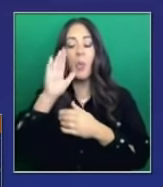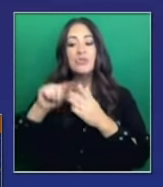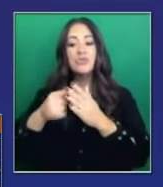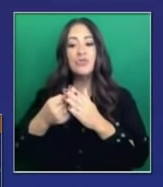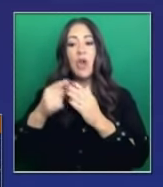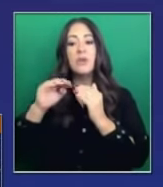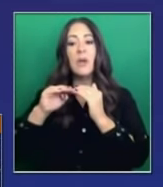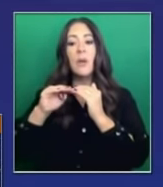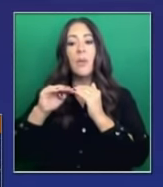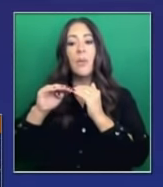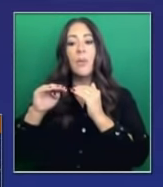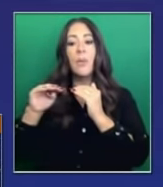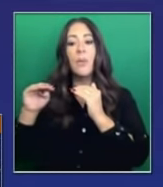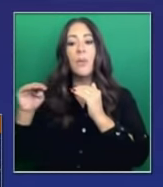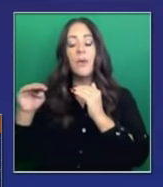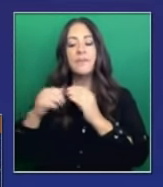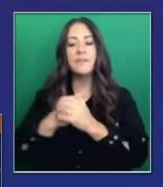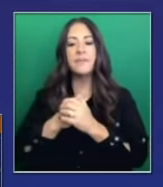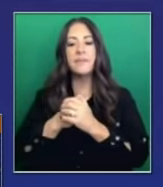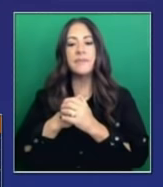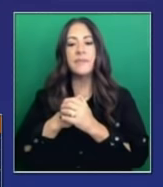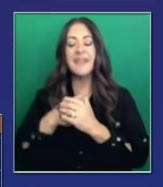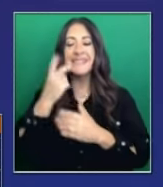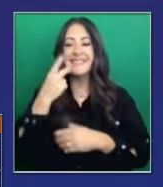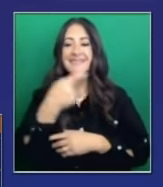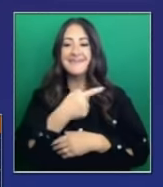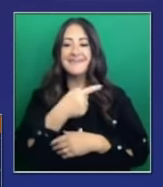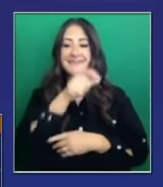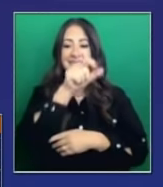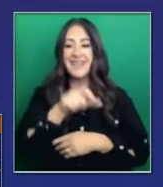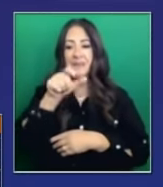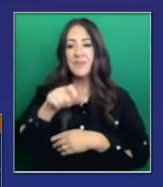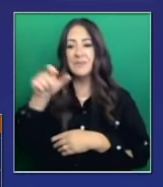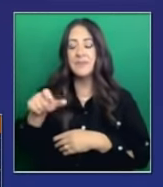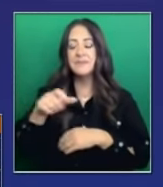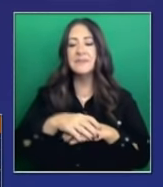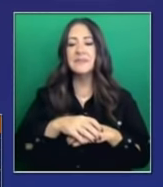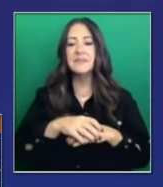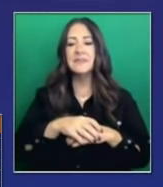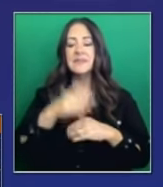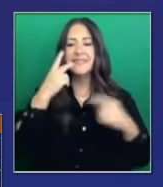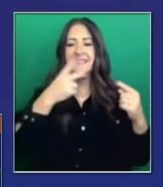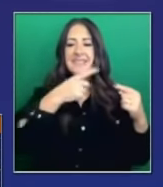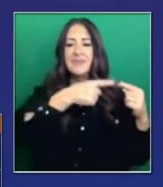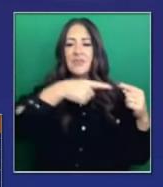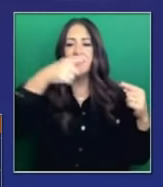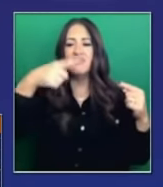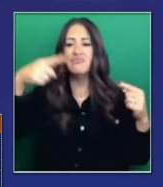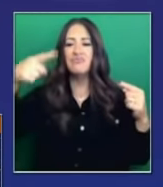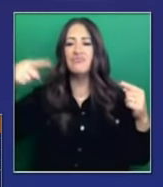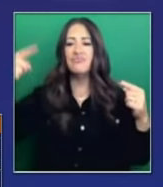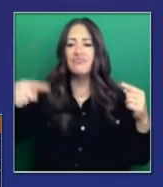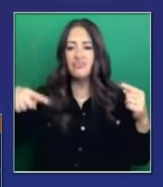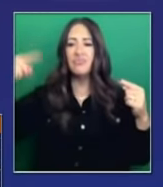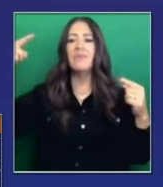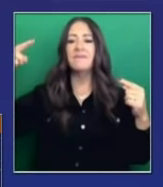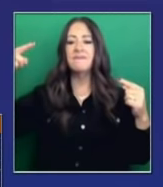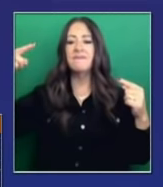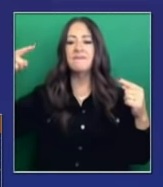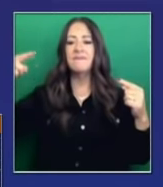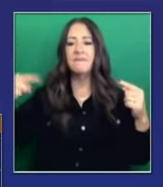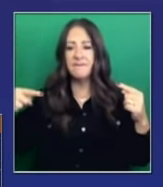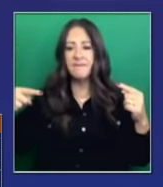these data points are not necessarily trends that are headlines yet, but we are seeing evidence of that over a consistent